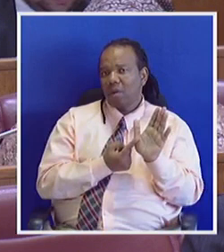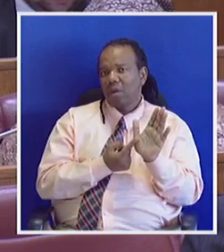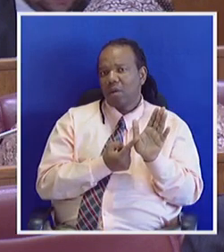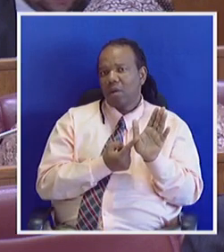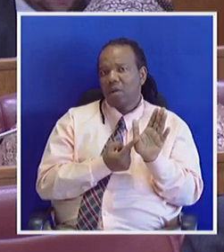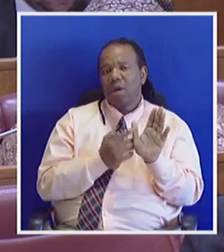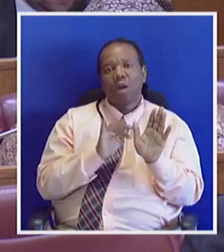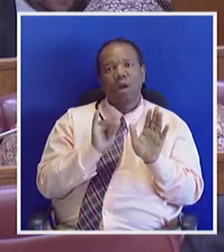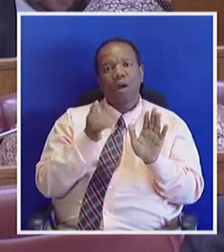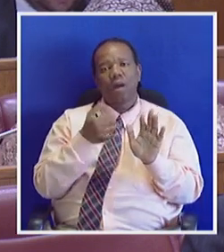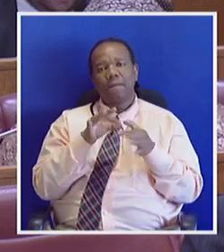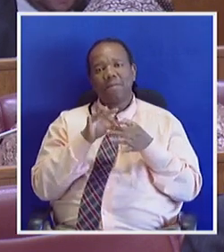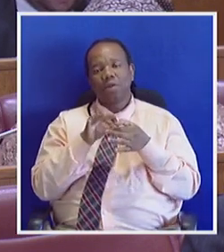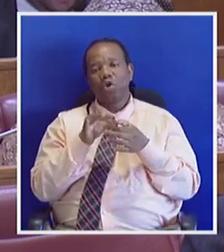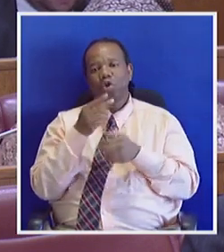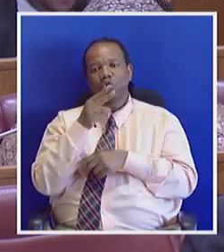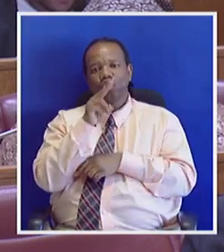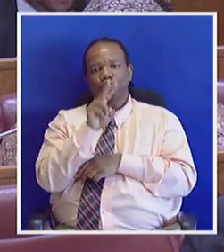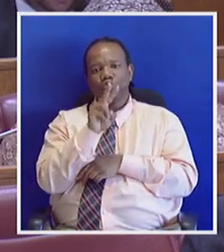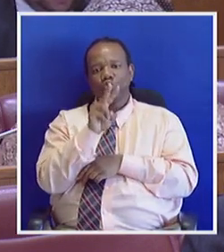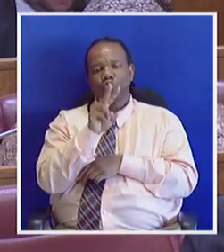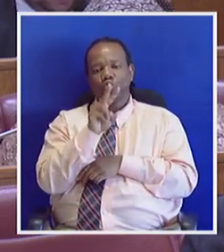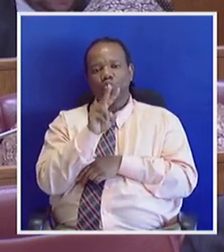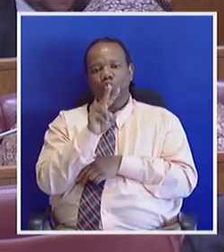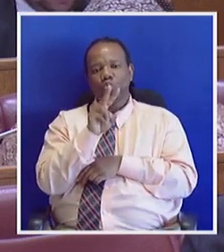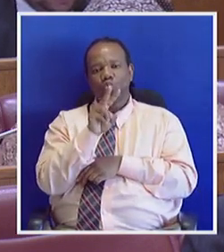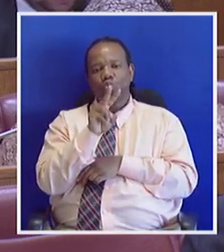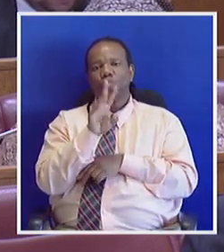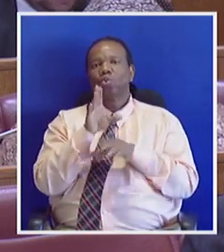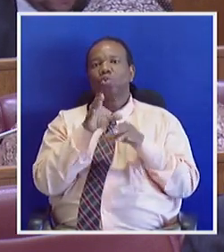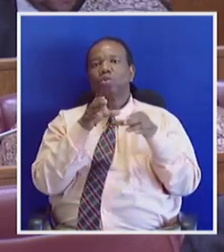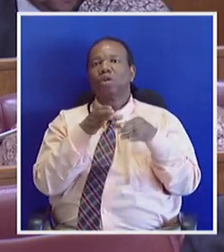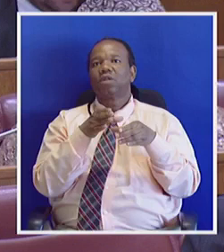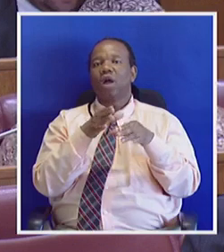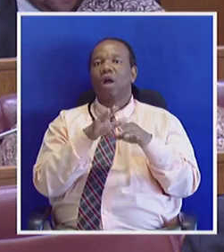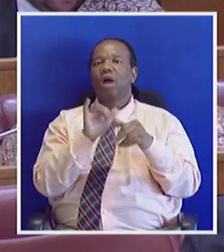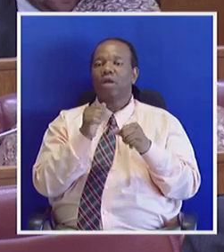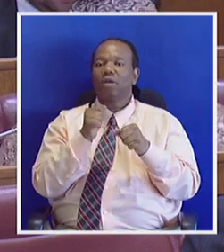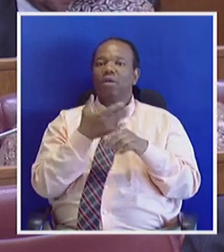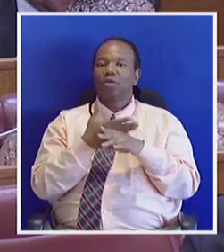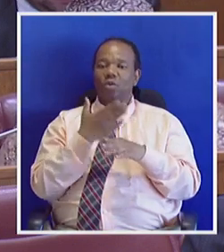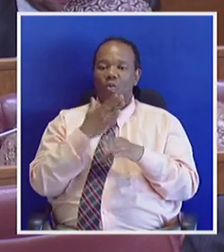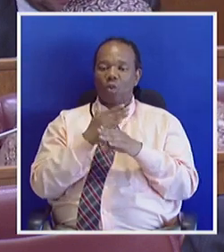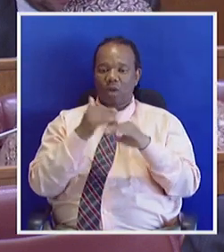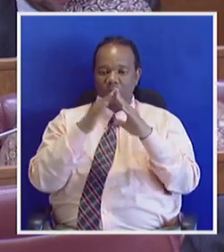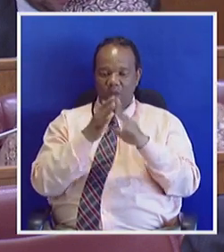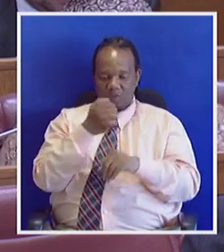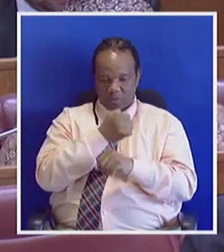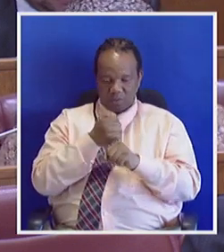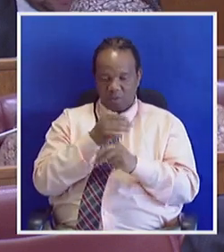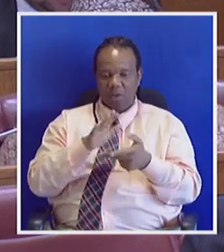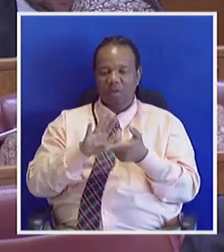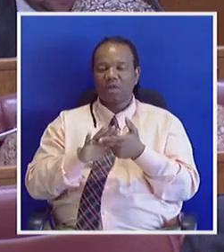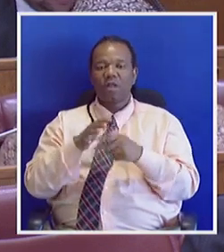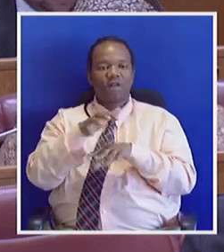to two sectors in the productive economy, which is domestic workers and farm workers. Can